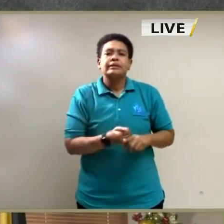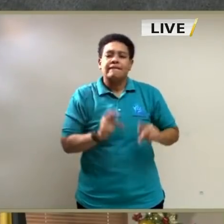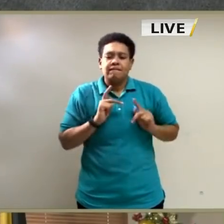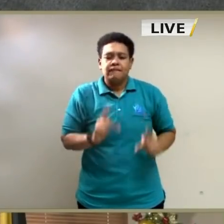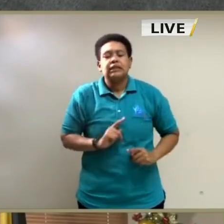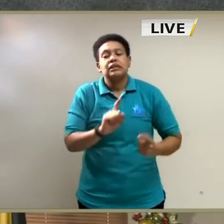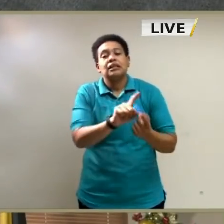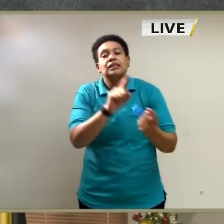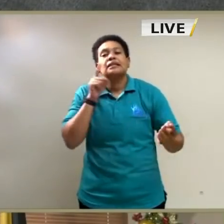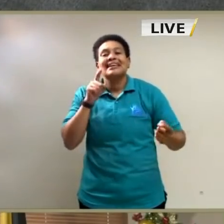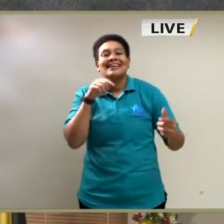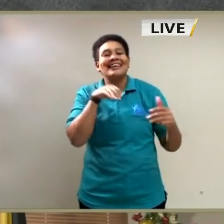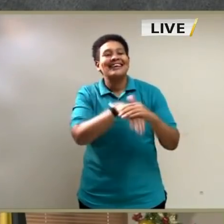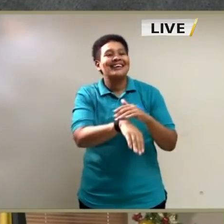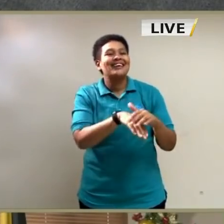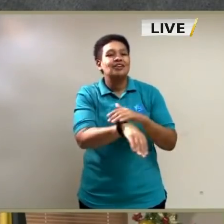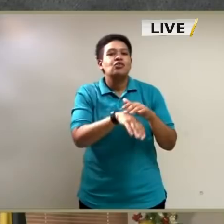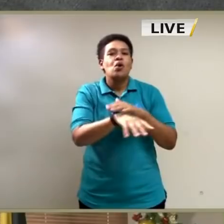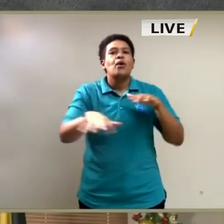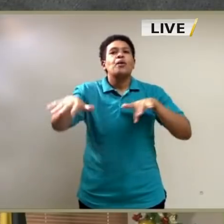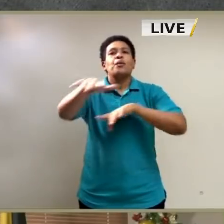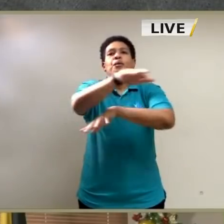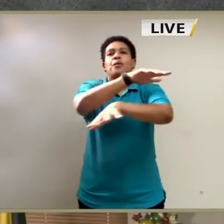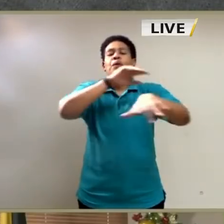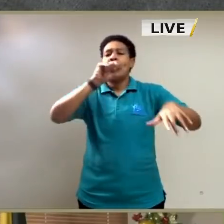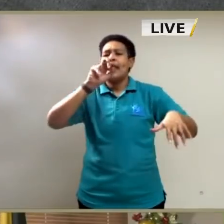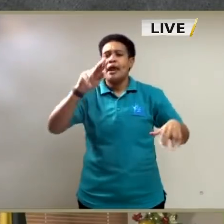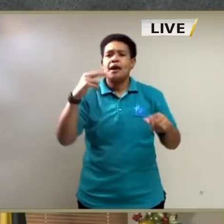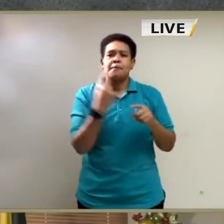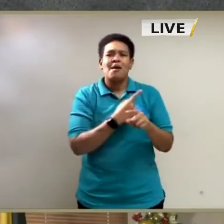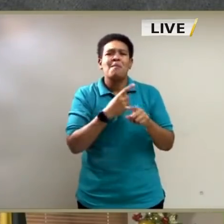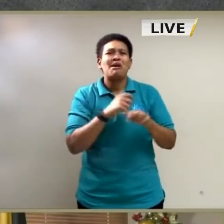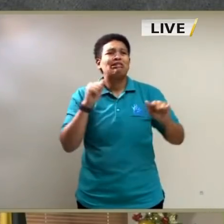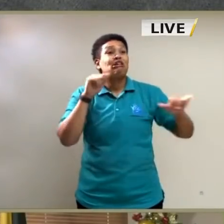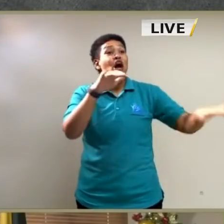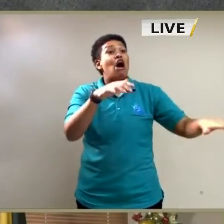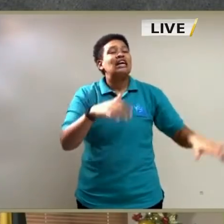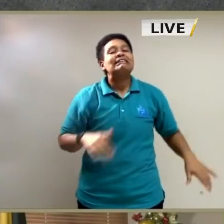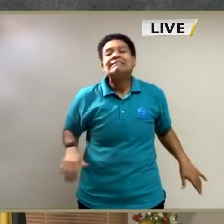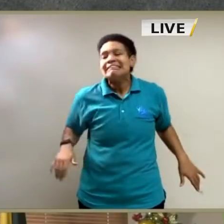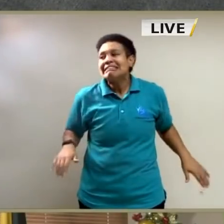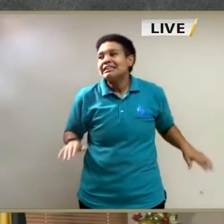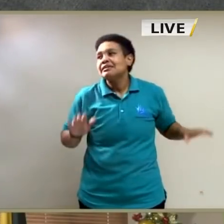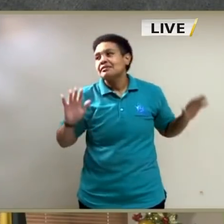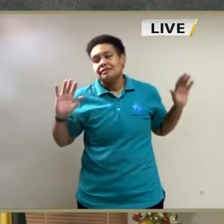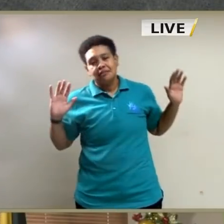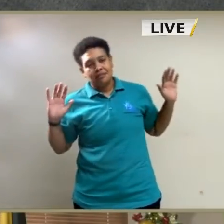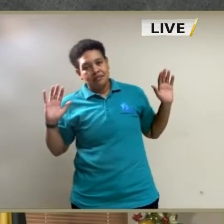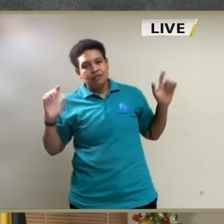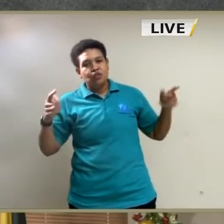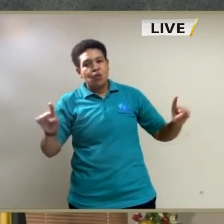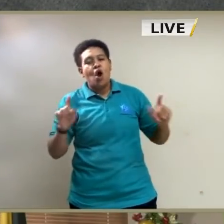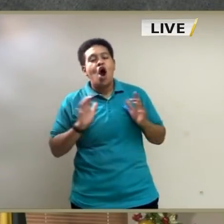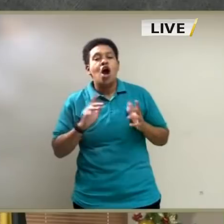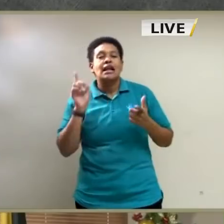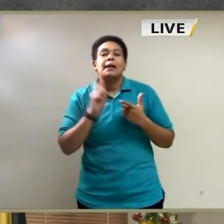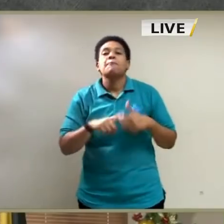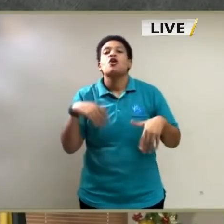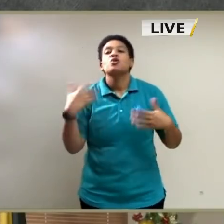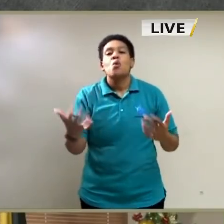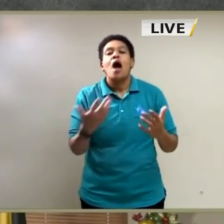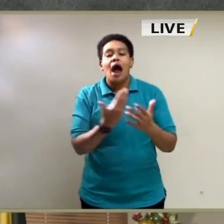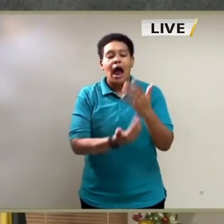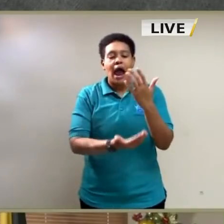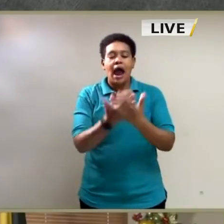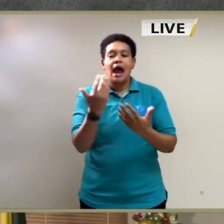ventilation of indoor spaces, crowd avoidance, especially during holiday periods, and hand